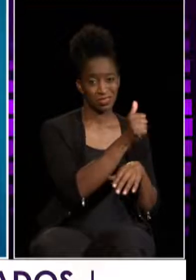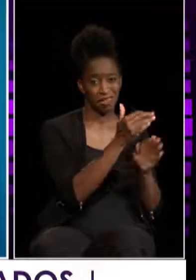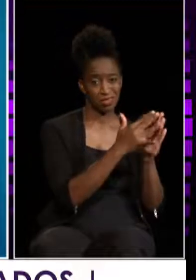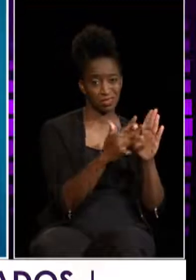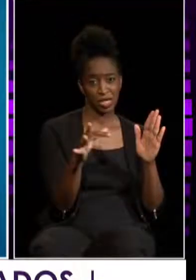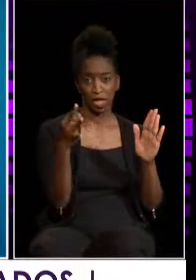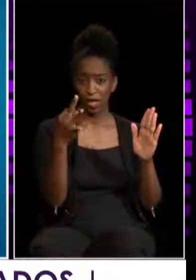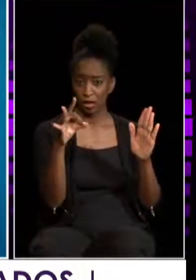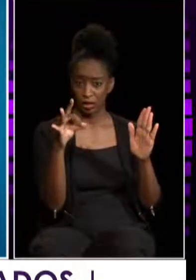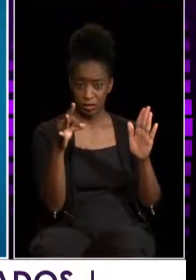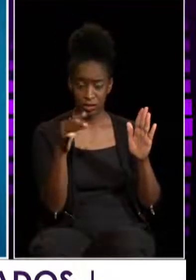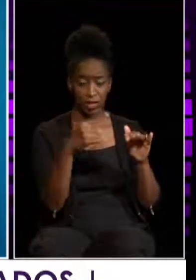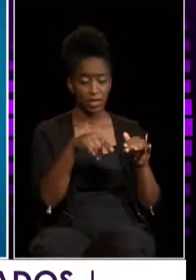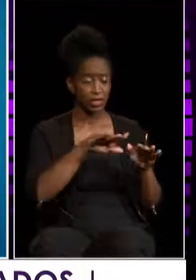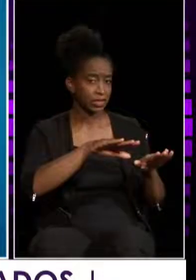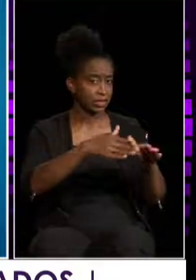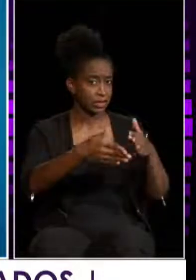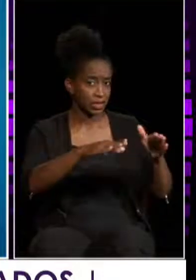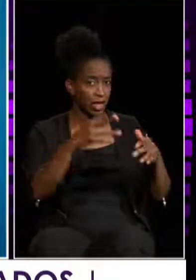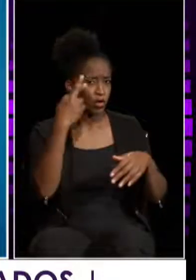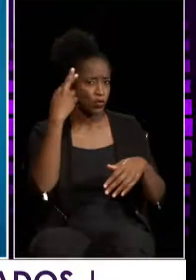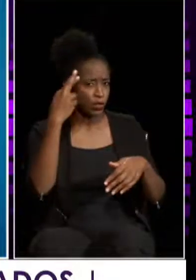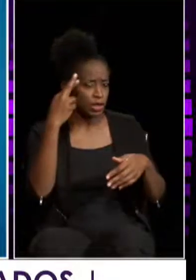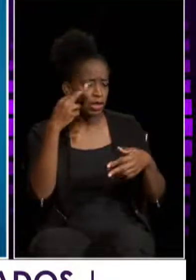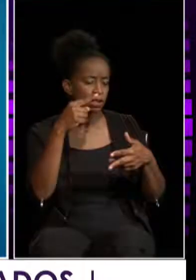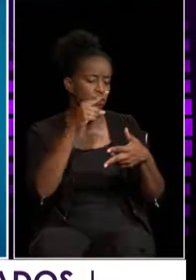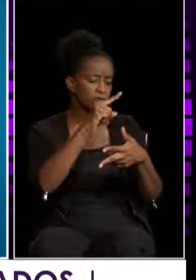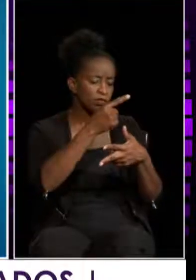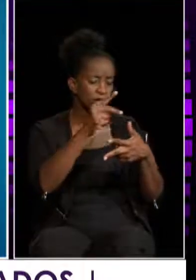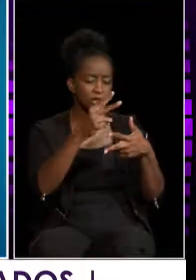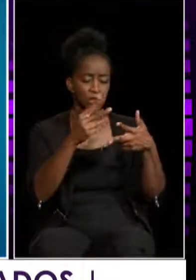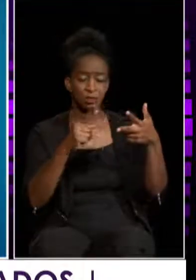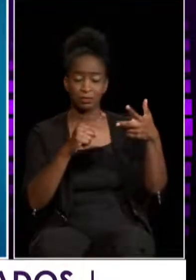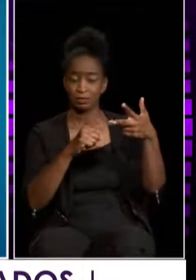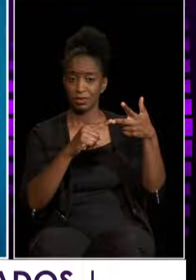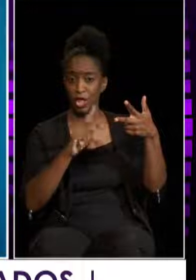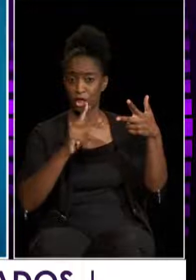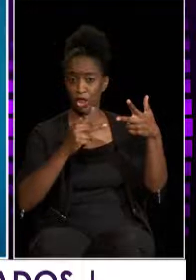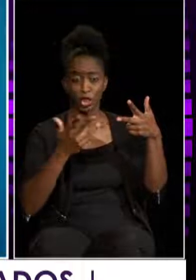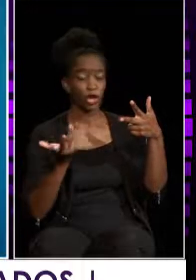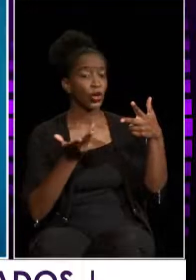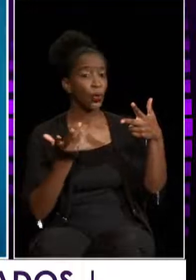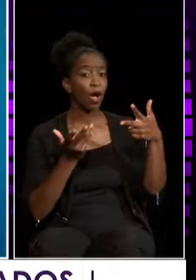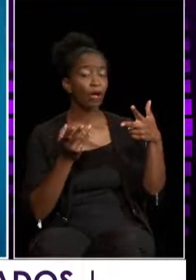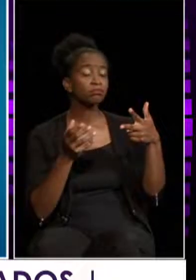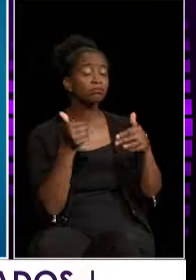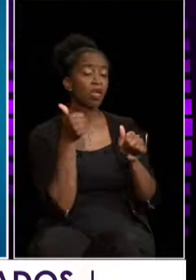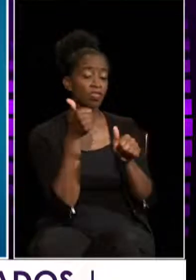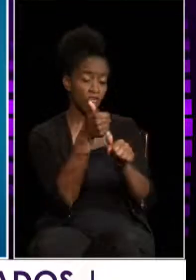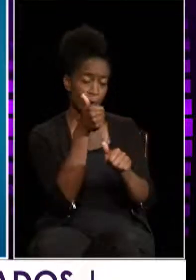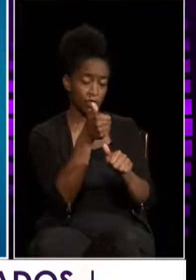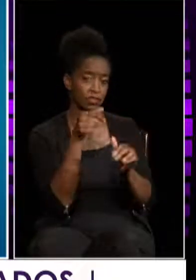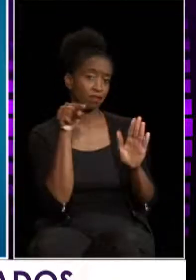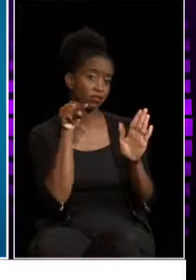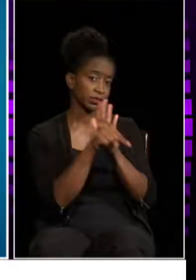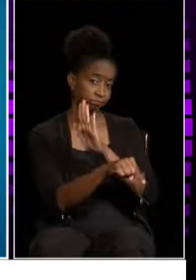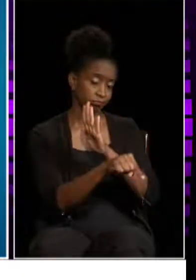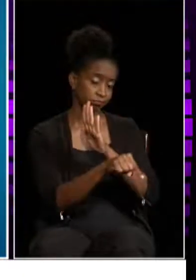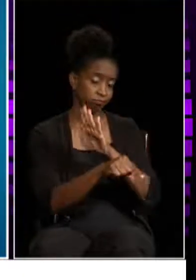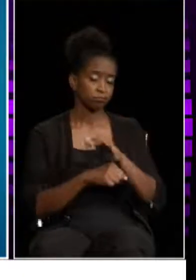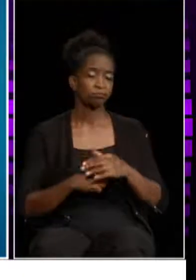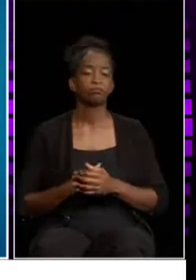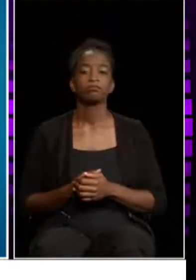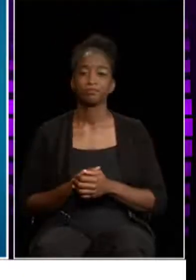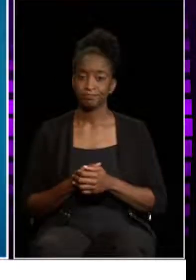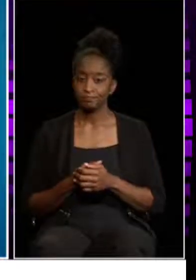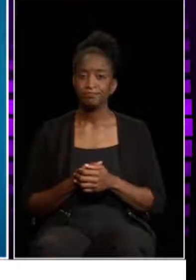trying to get people to a place where they understand that just because you're young, it does not mean that automatically you're alleviated of all worries and concerns. We live